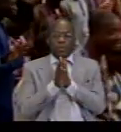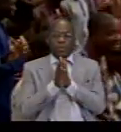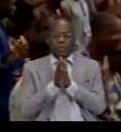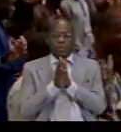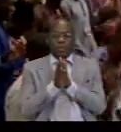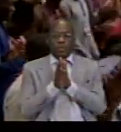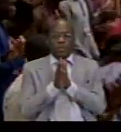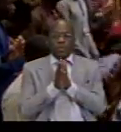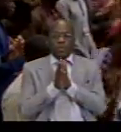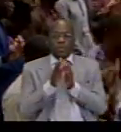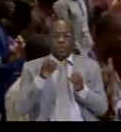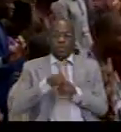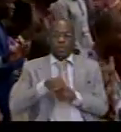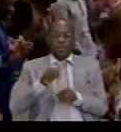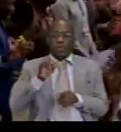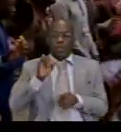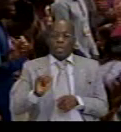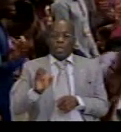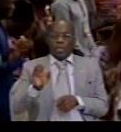In Isaiah chapter 10.